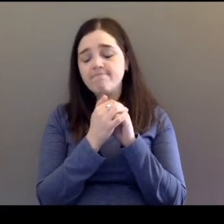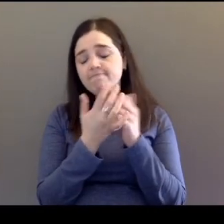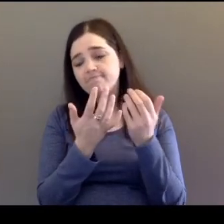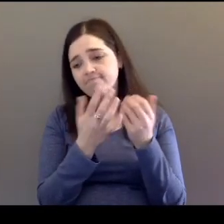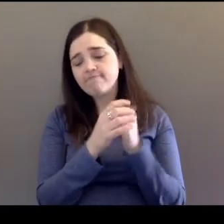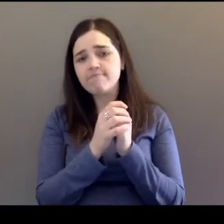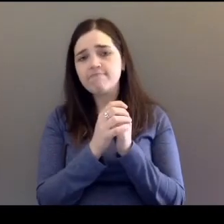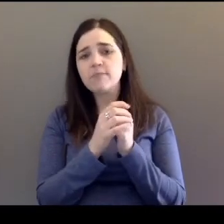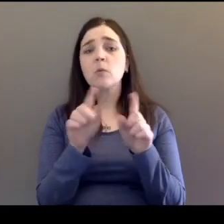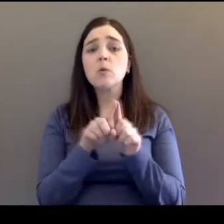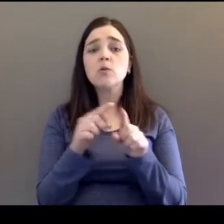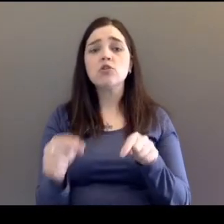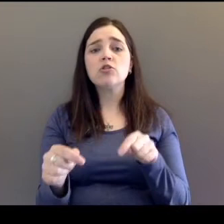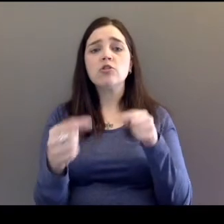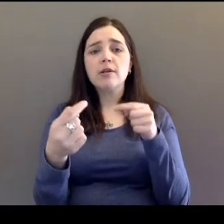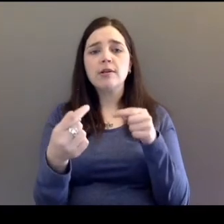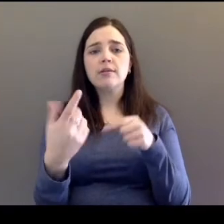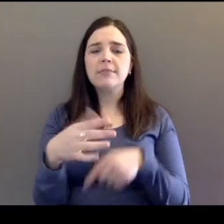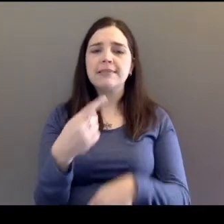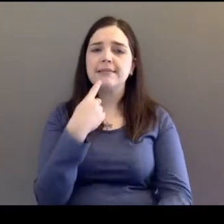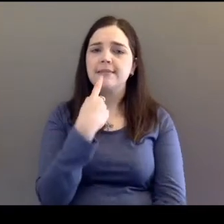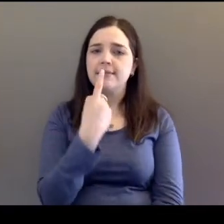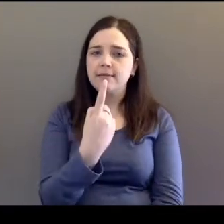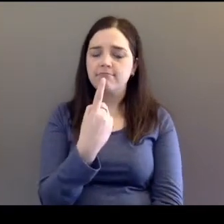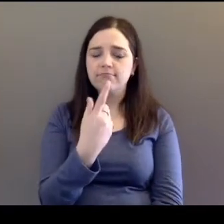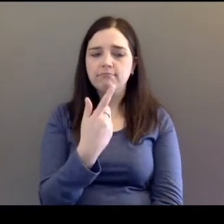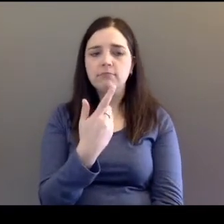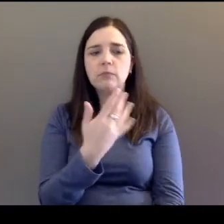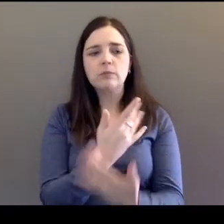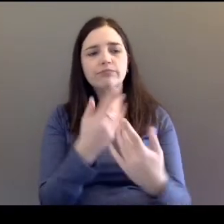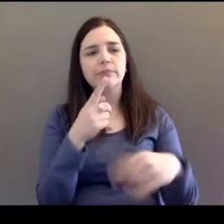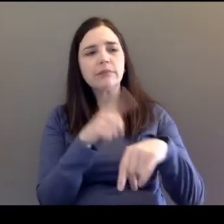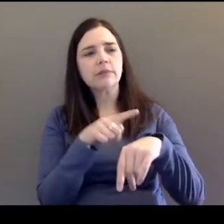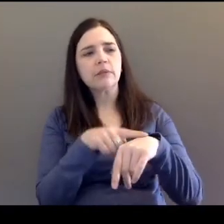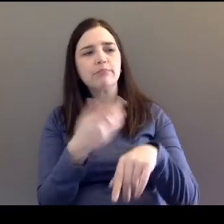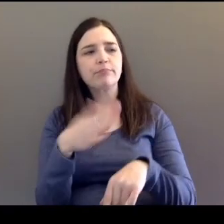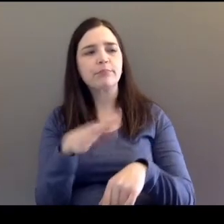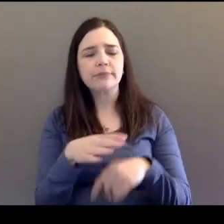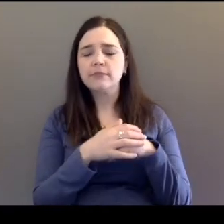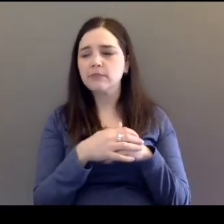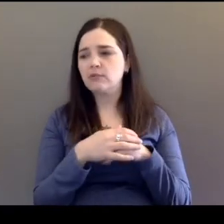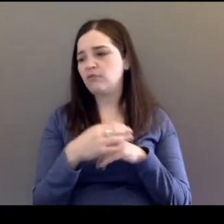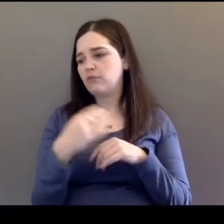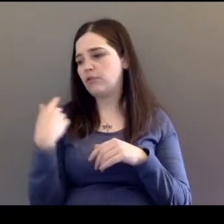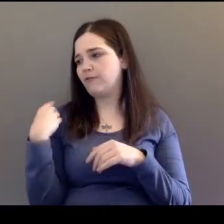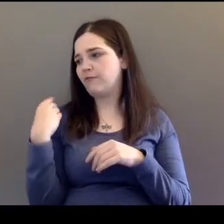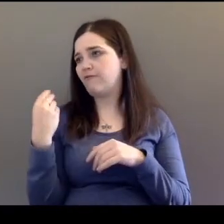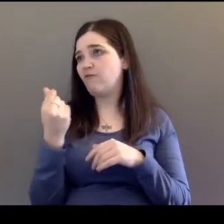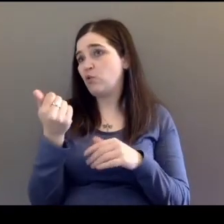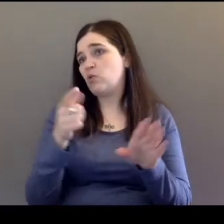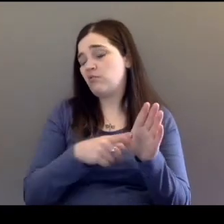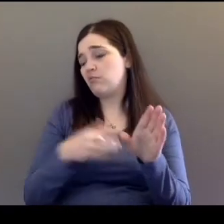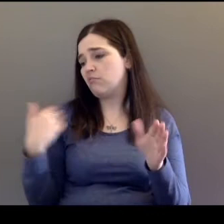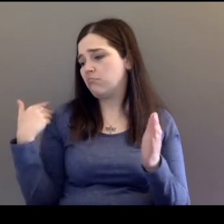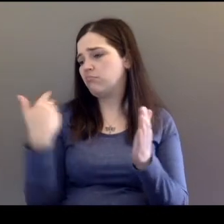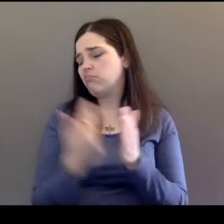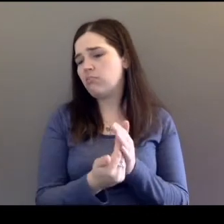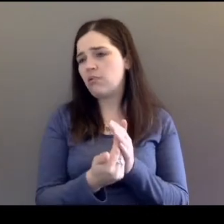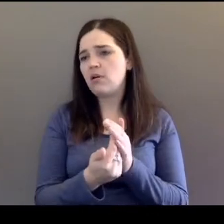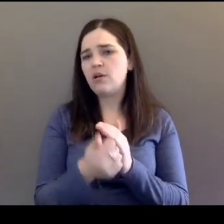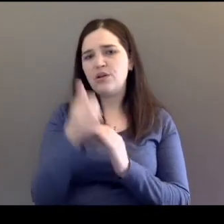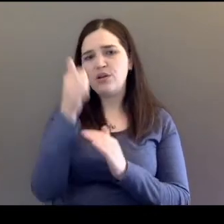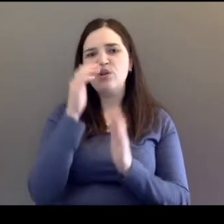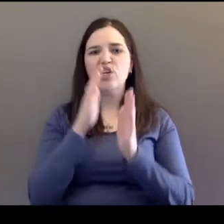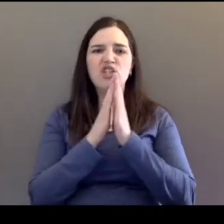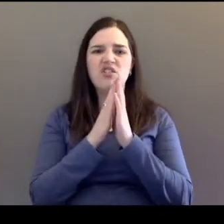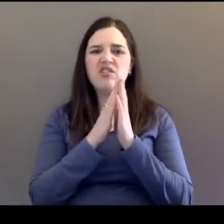I'm challenged also that we've said, have we not, so many times in the last few weeks that, few years, that church